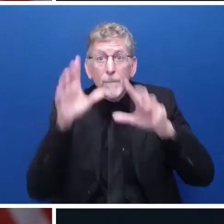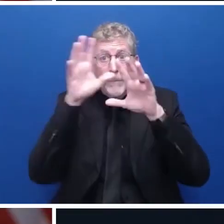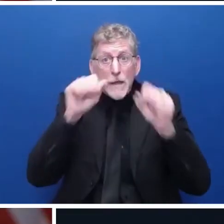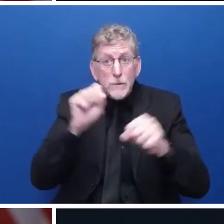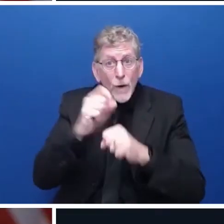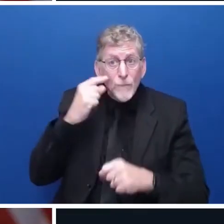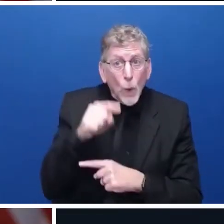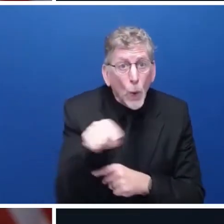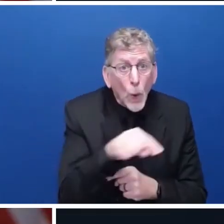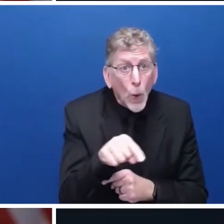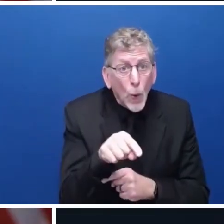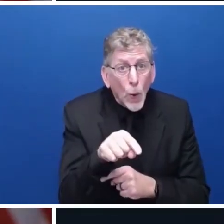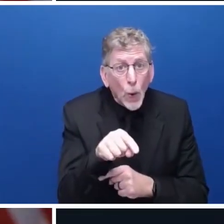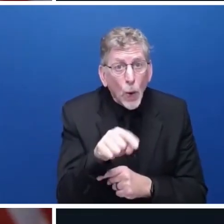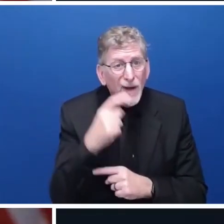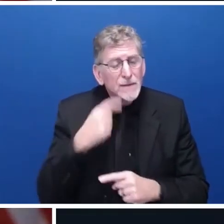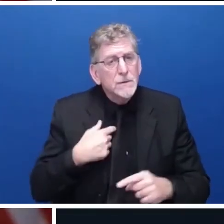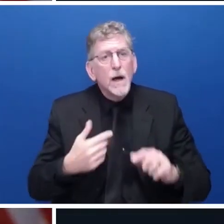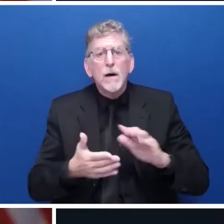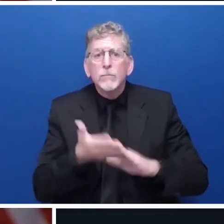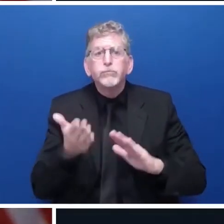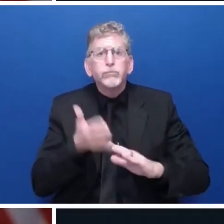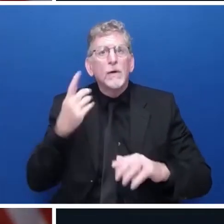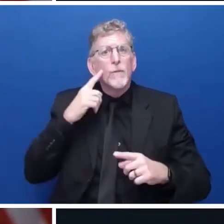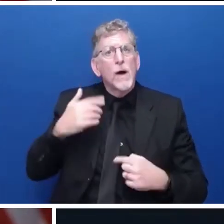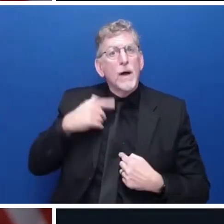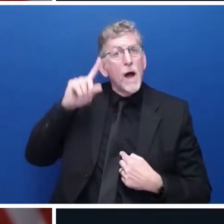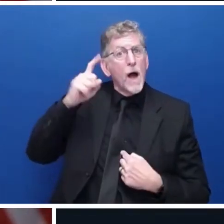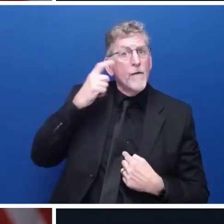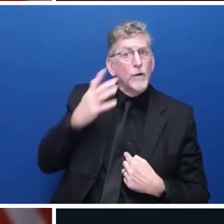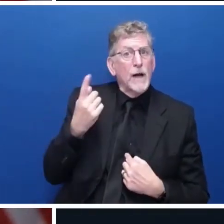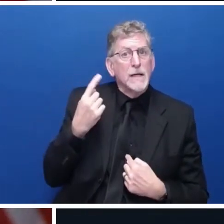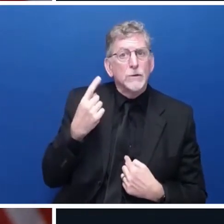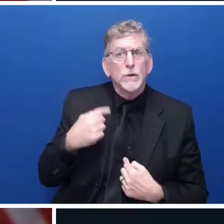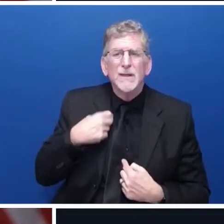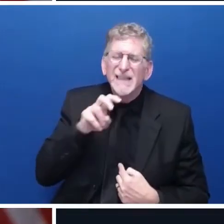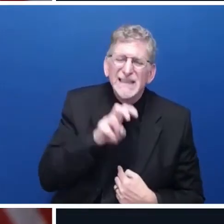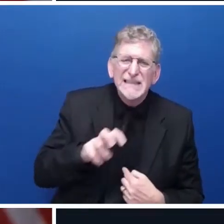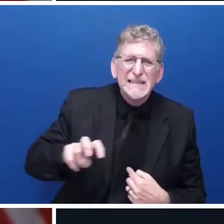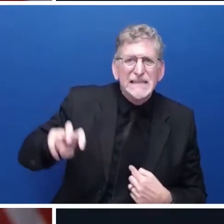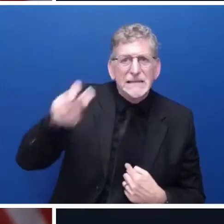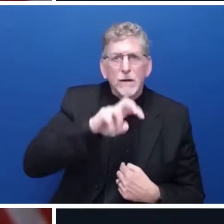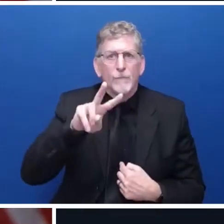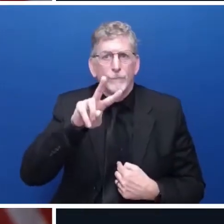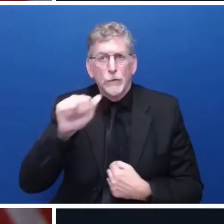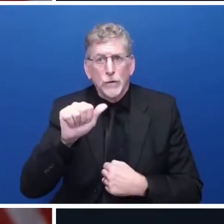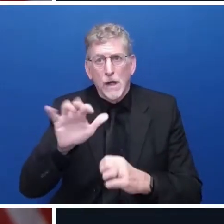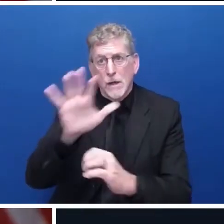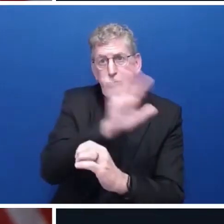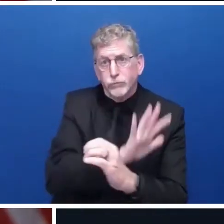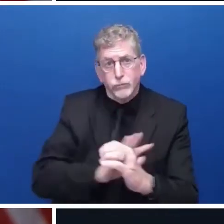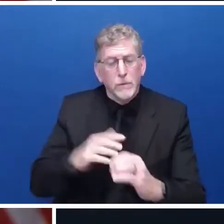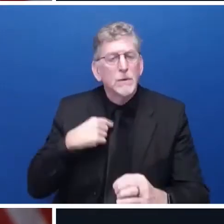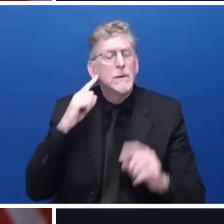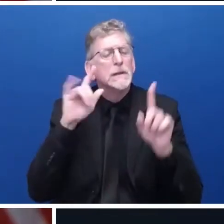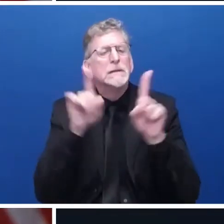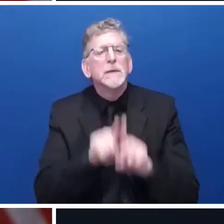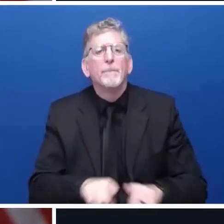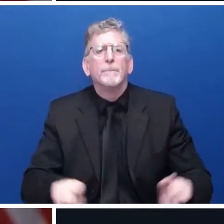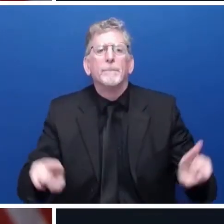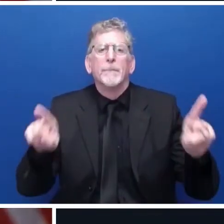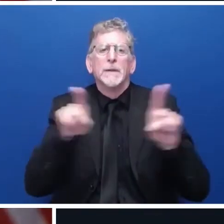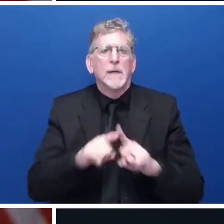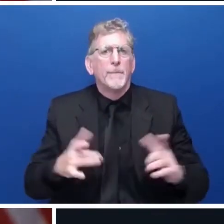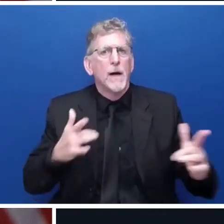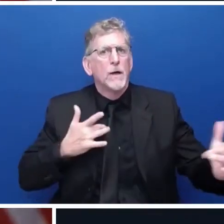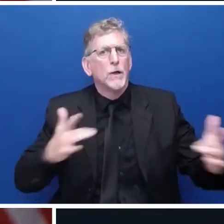same pressing concern everywhere. Costs are too high in housing, healthcare, energy, and